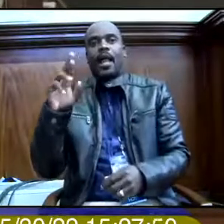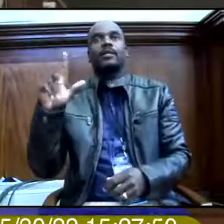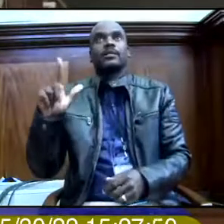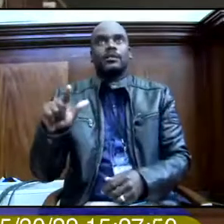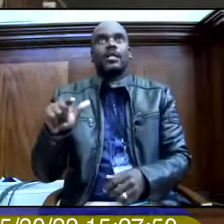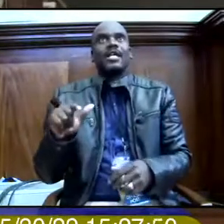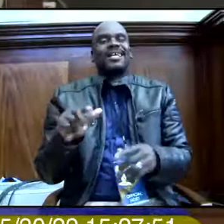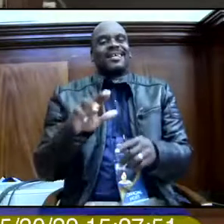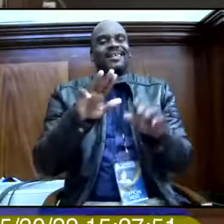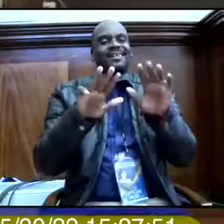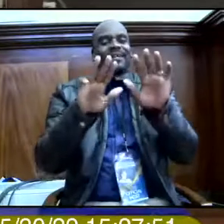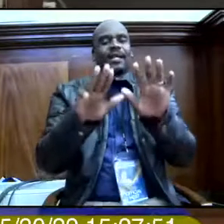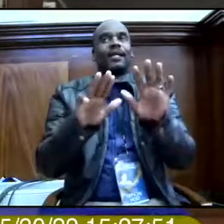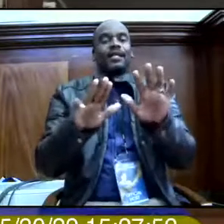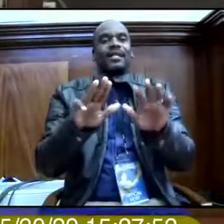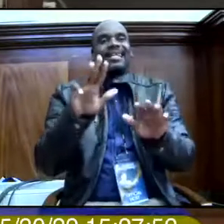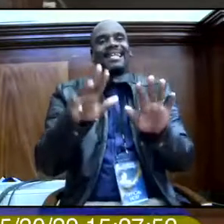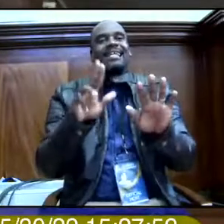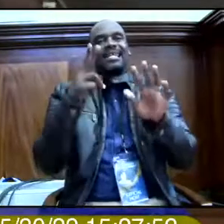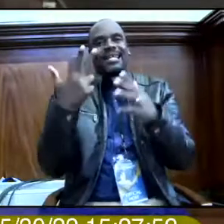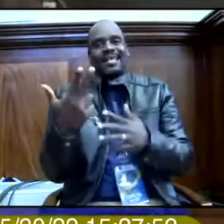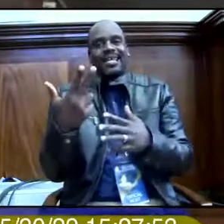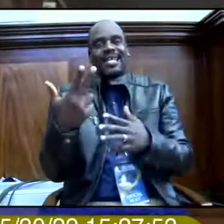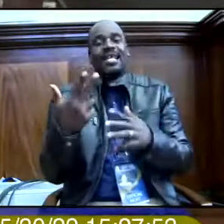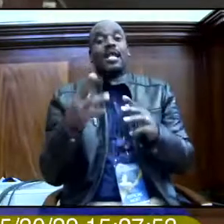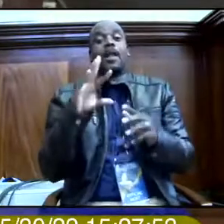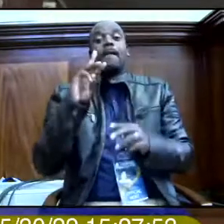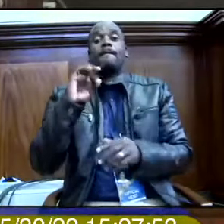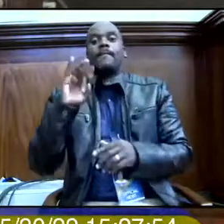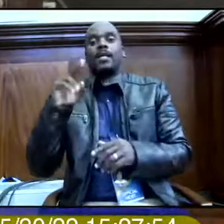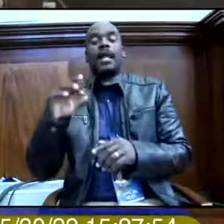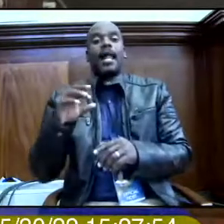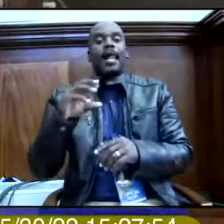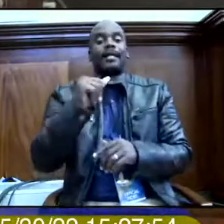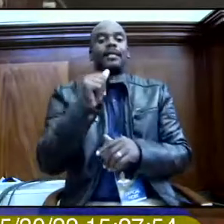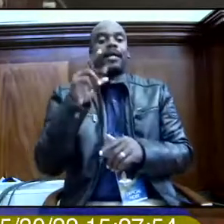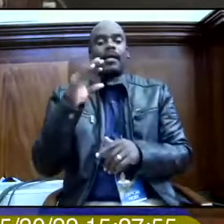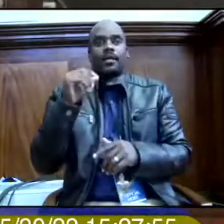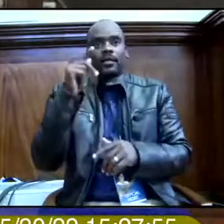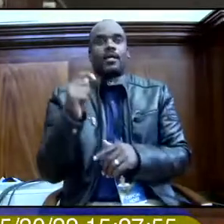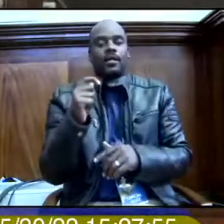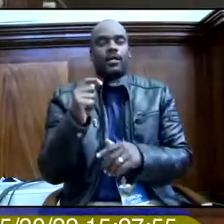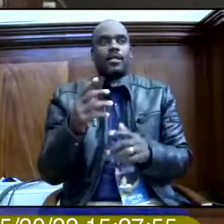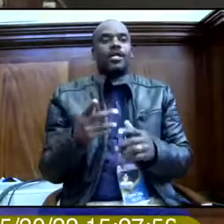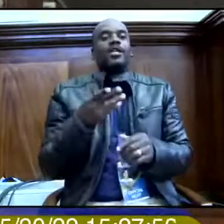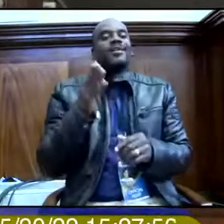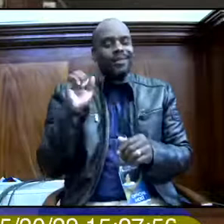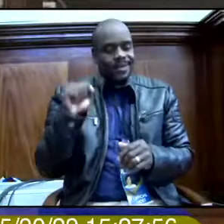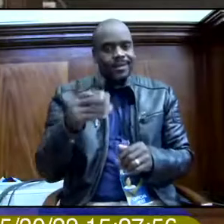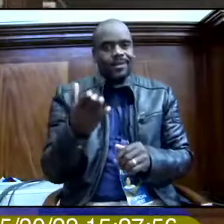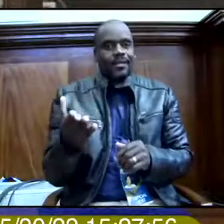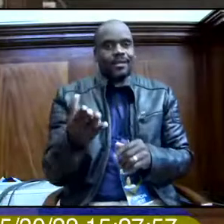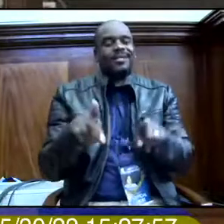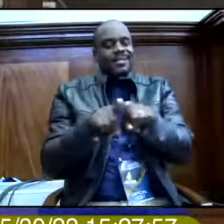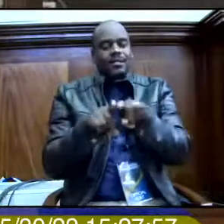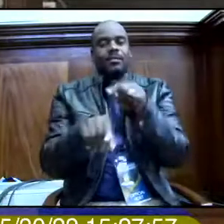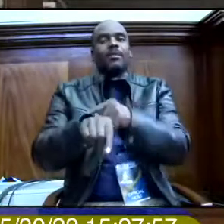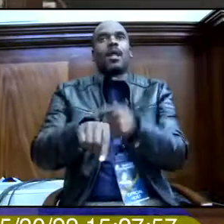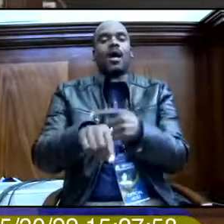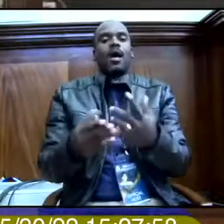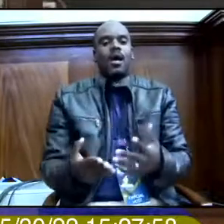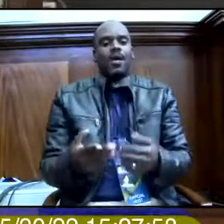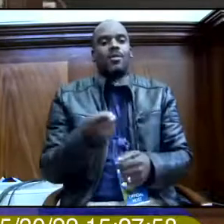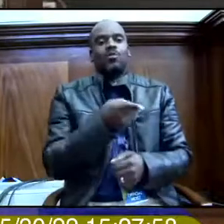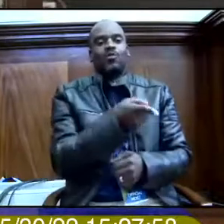mineral activity restored public ownership of the wealth beneath the ground yet at the same time